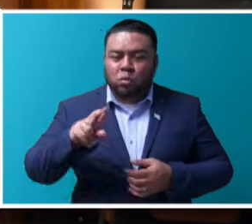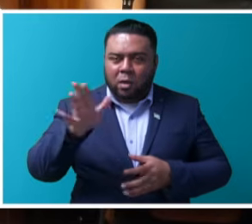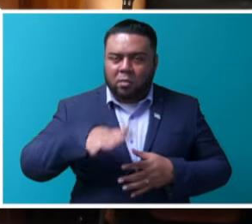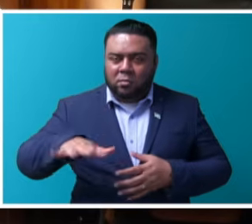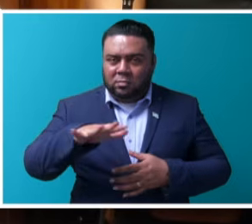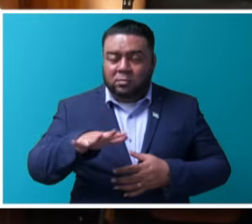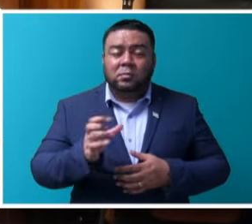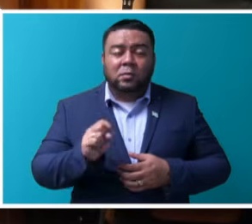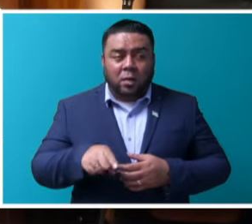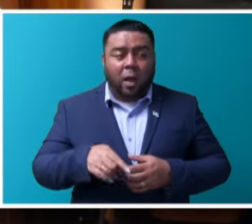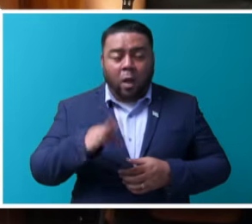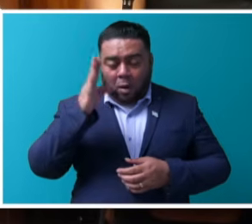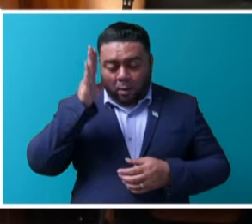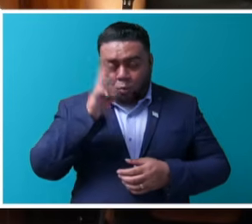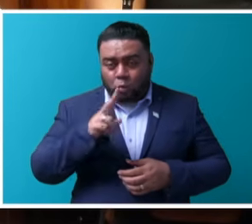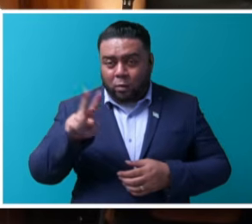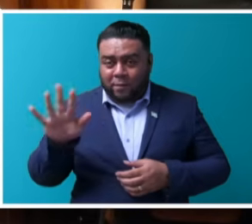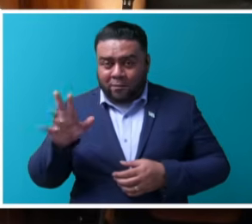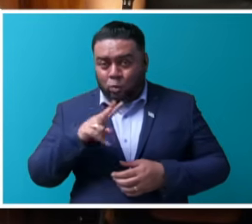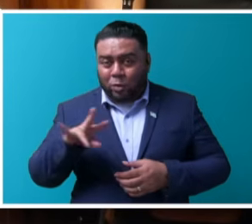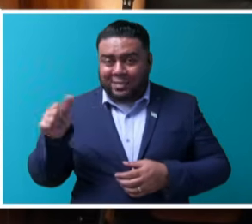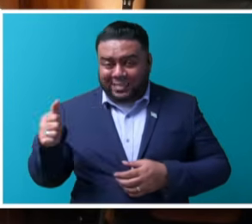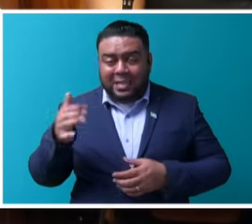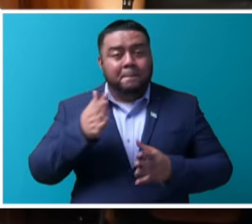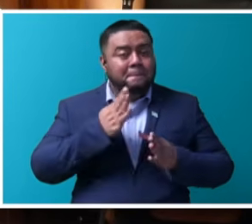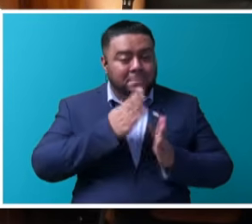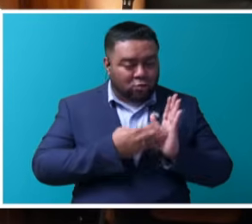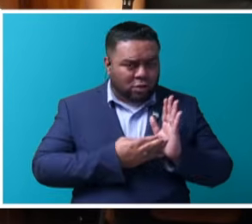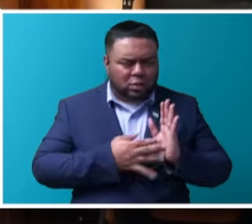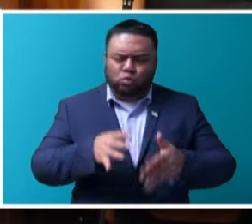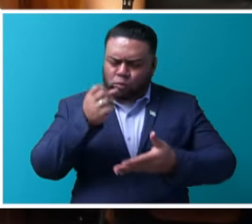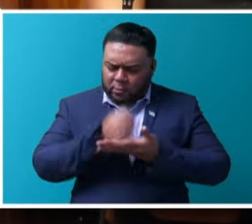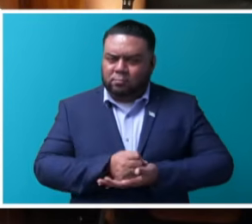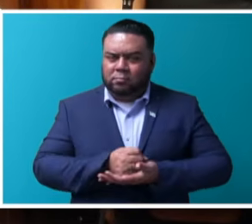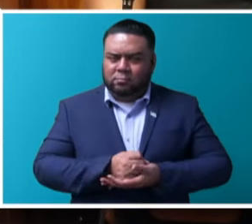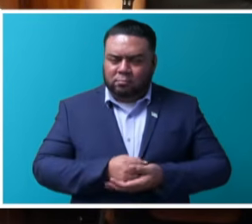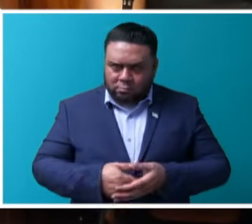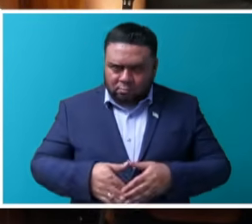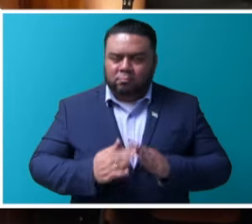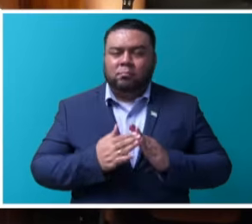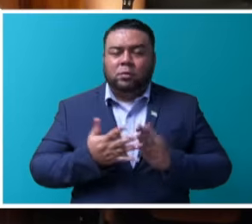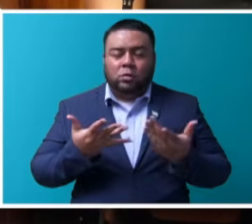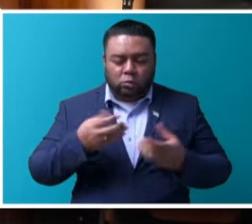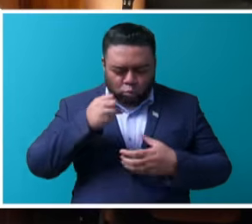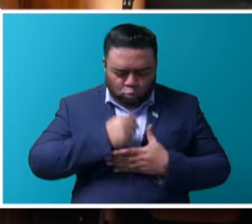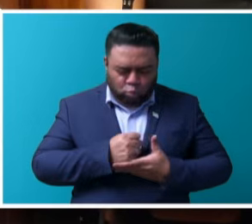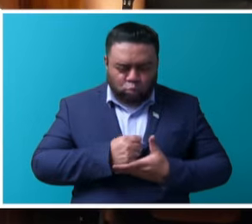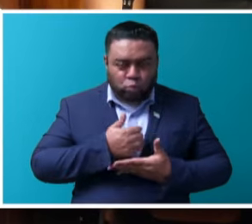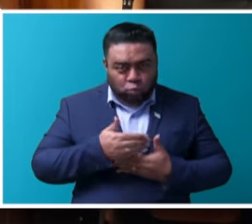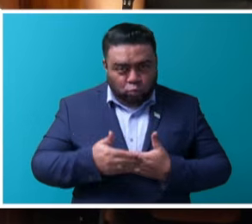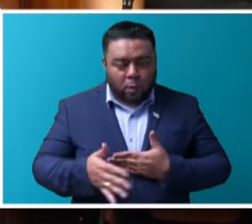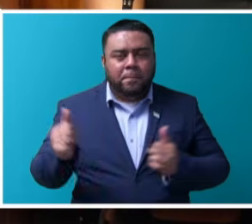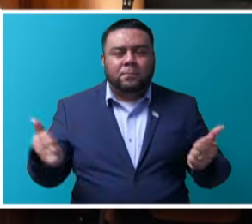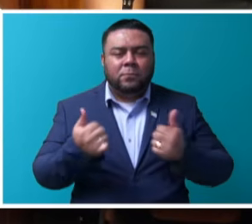Mr. Speaker, our 2025-2026 budget reaffirms our deep convictions as well as that of many